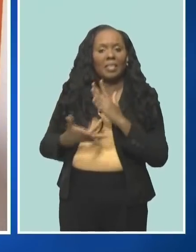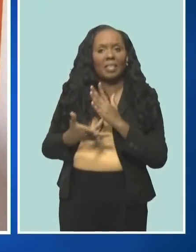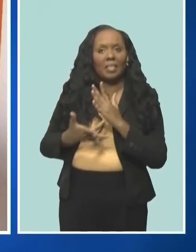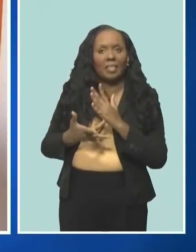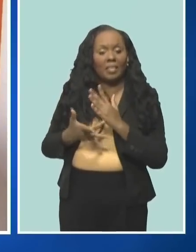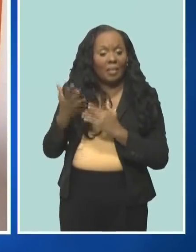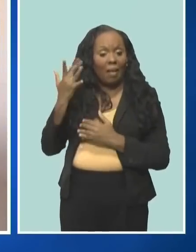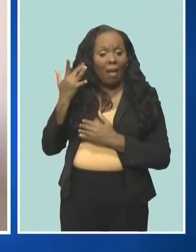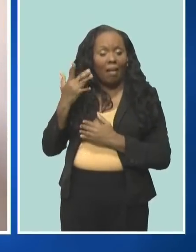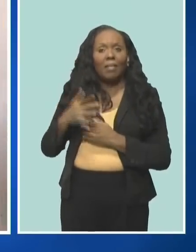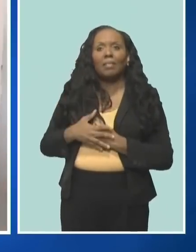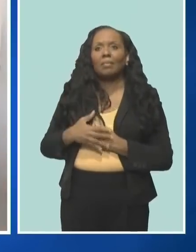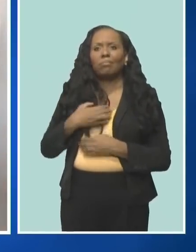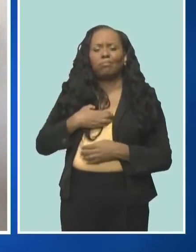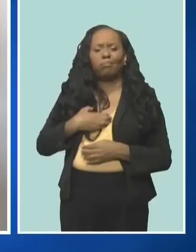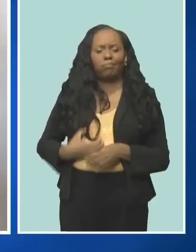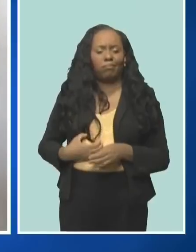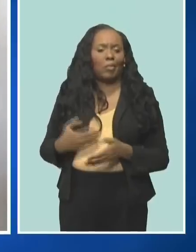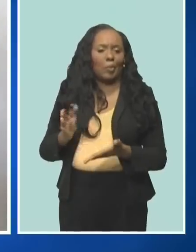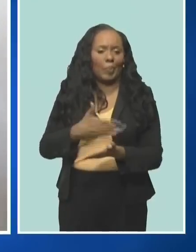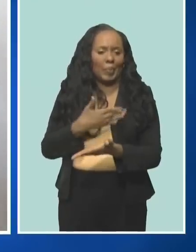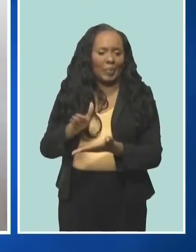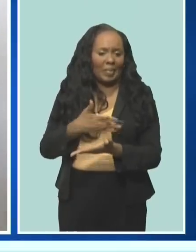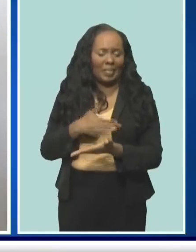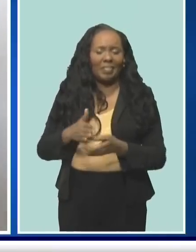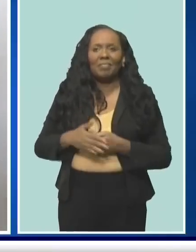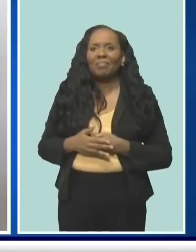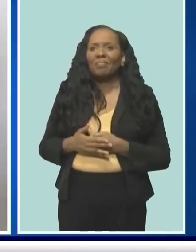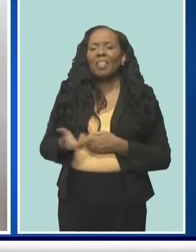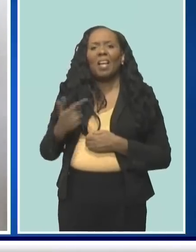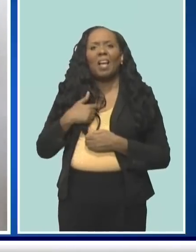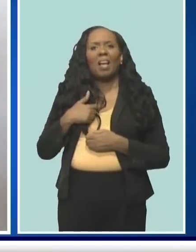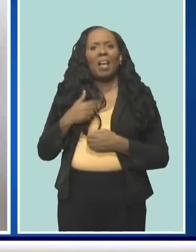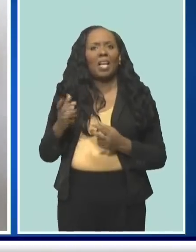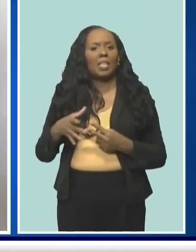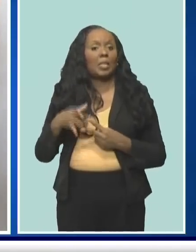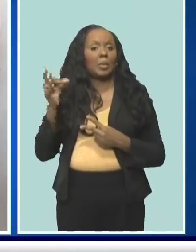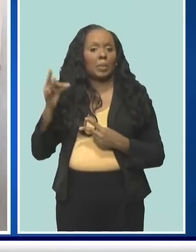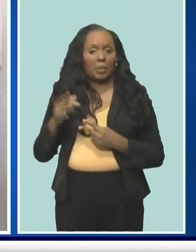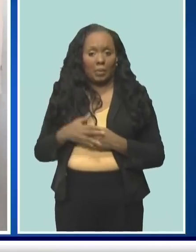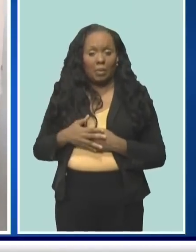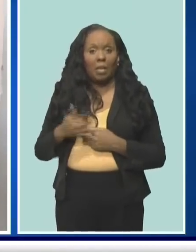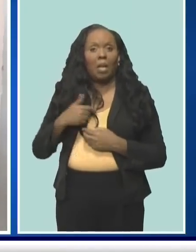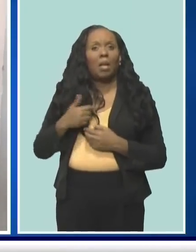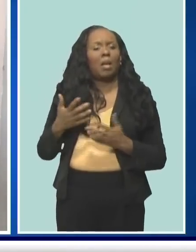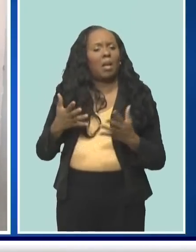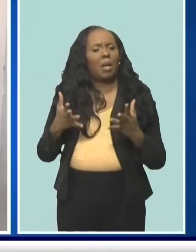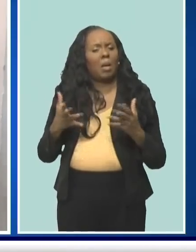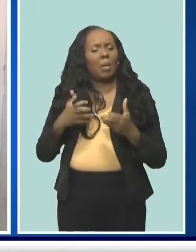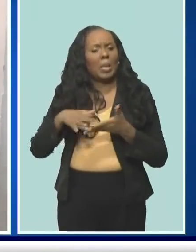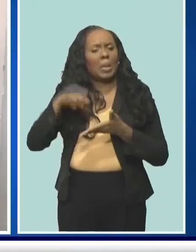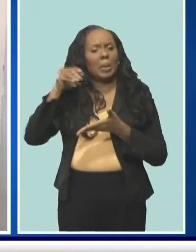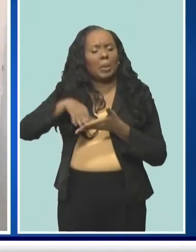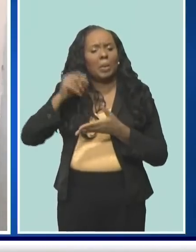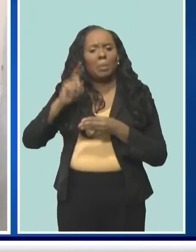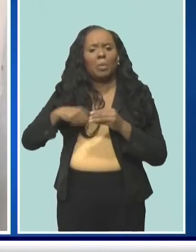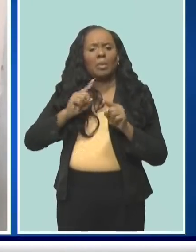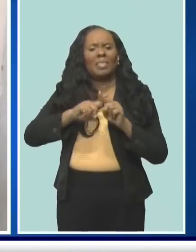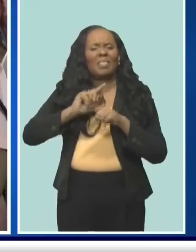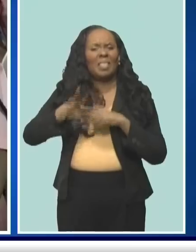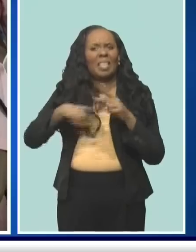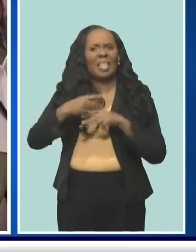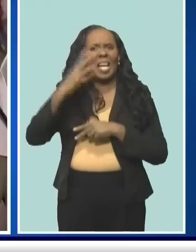of her passion for music. I chose the SJPI because it really focuses on giving a practical and theoretical experience at the same